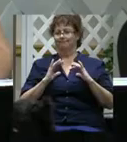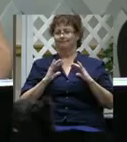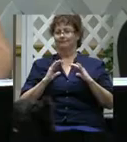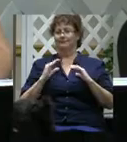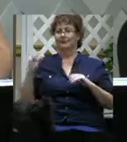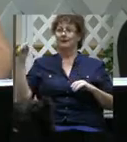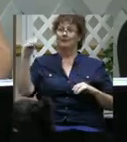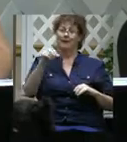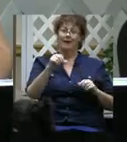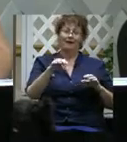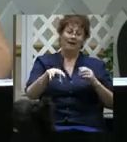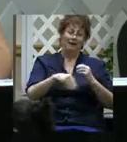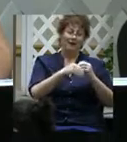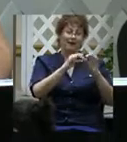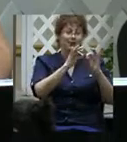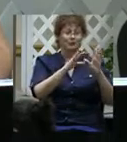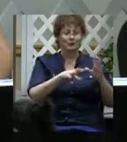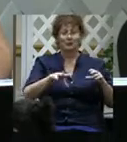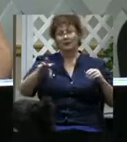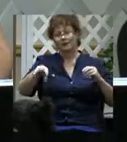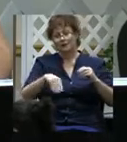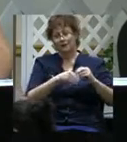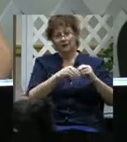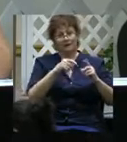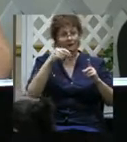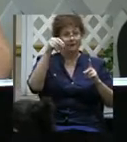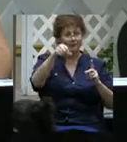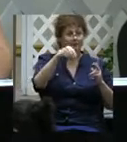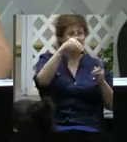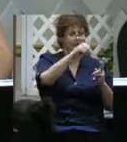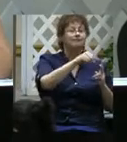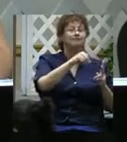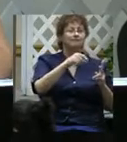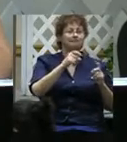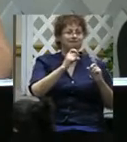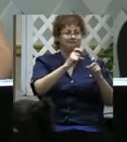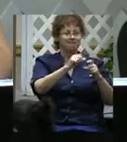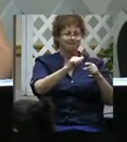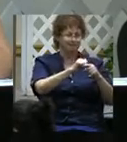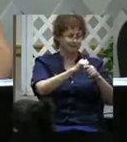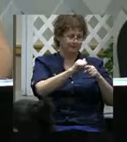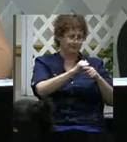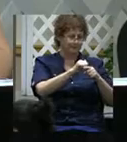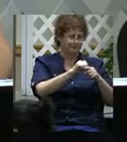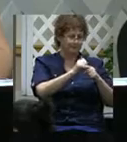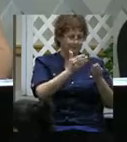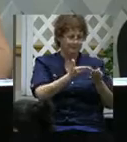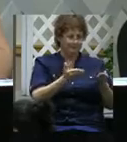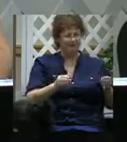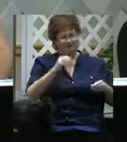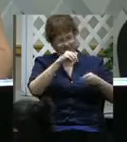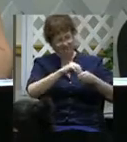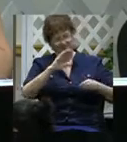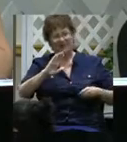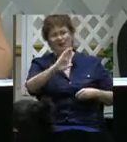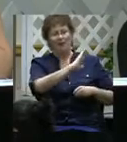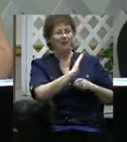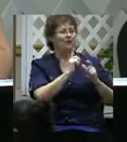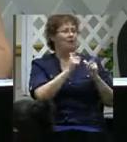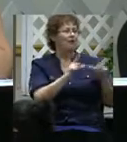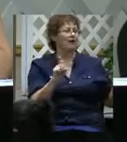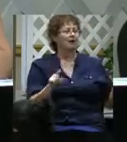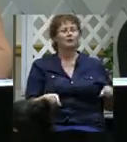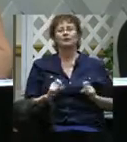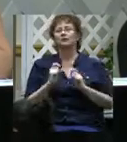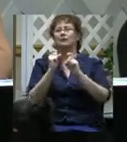the interpreters are invaluable. So we are providing training materials in their languages. We are providing